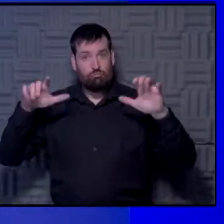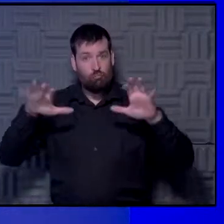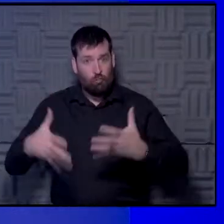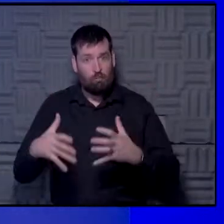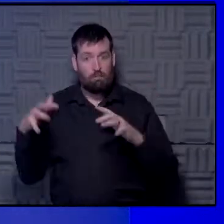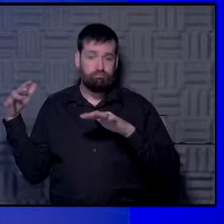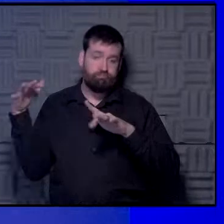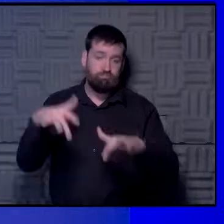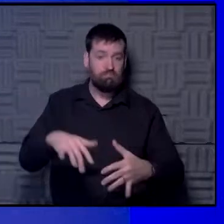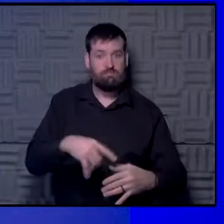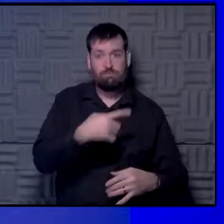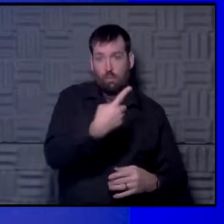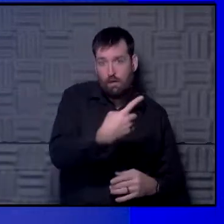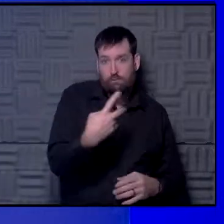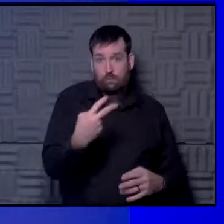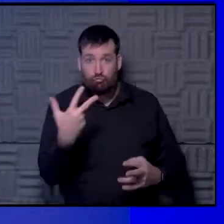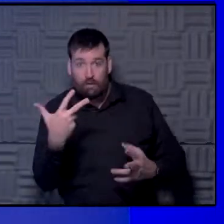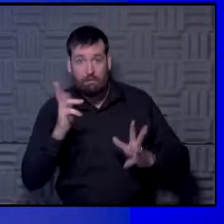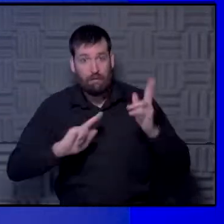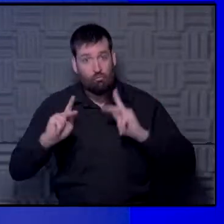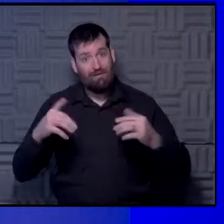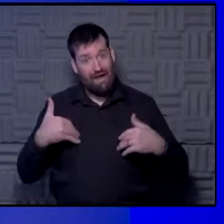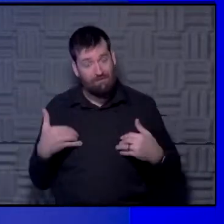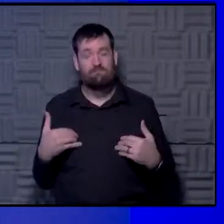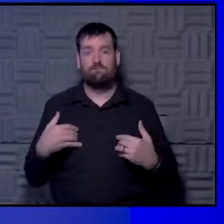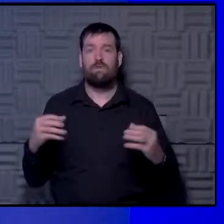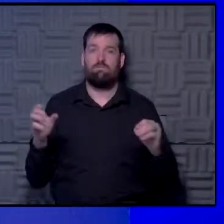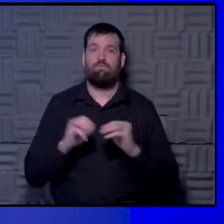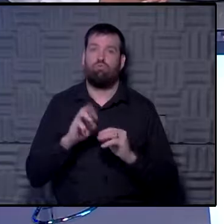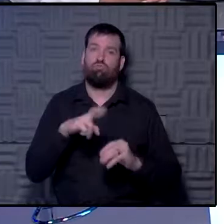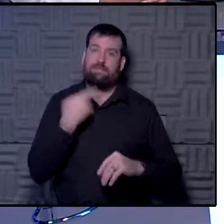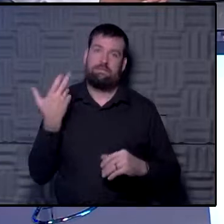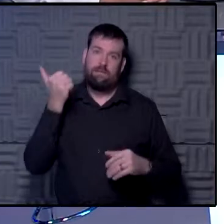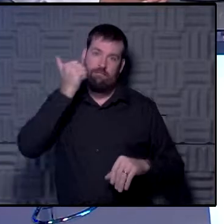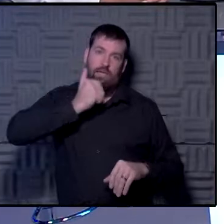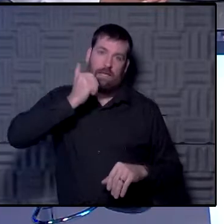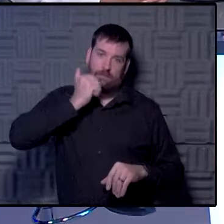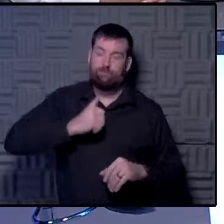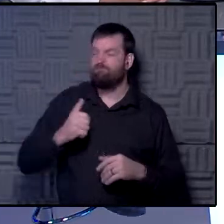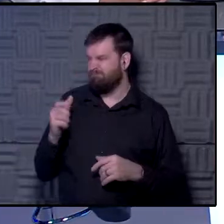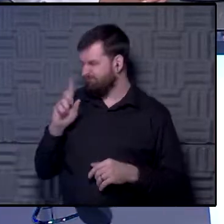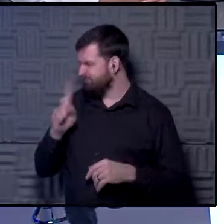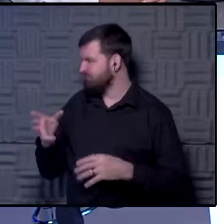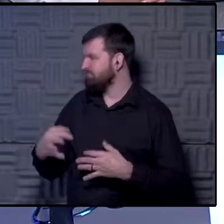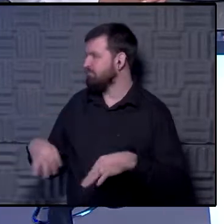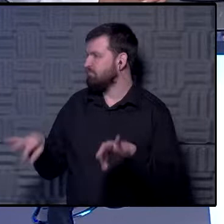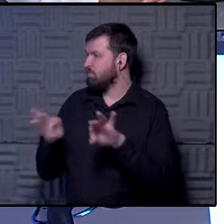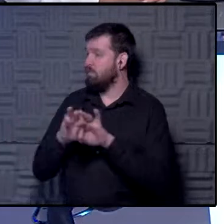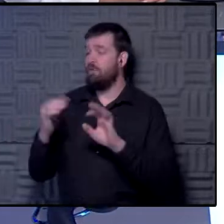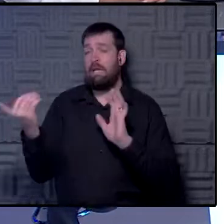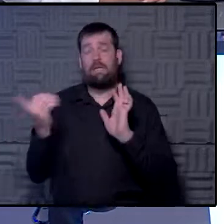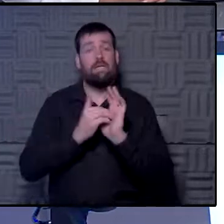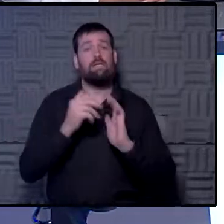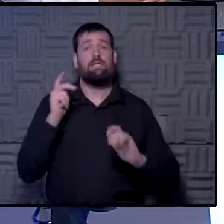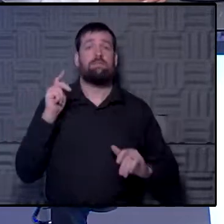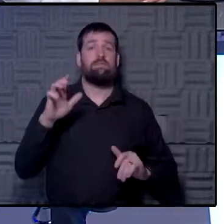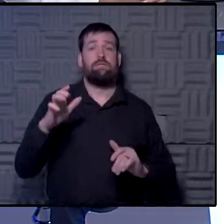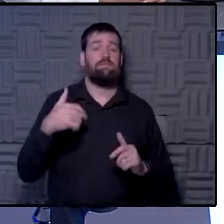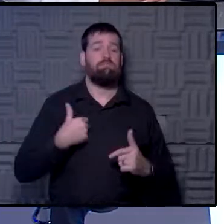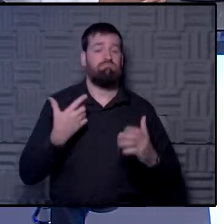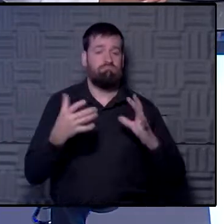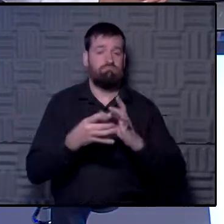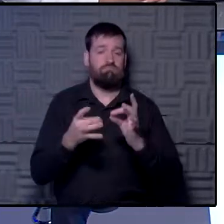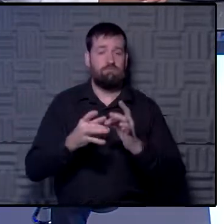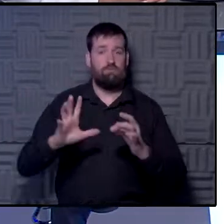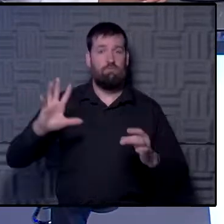going to have that, or 2 or 3 people, is greater and greater every day. Yeah, it's really important. And so again, Kansas City, it's what we said